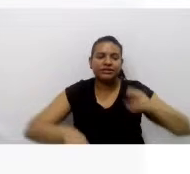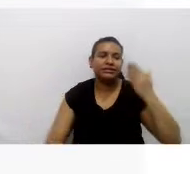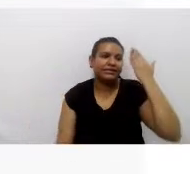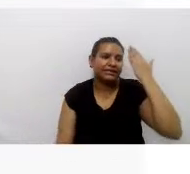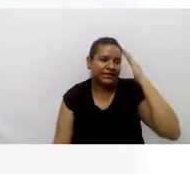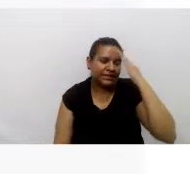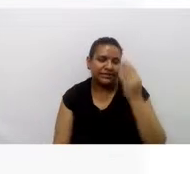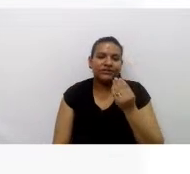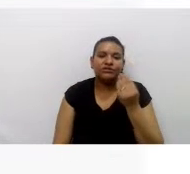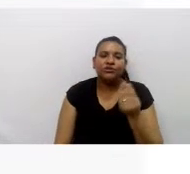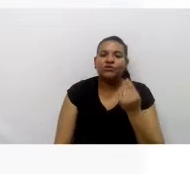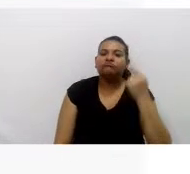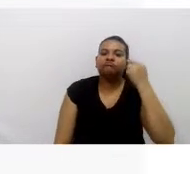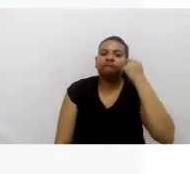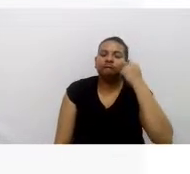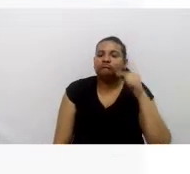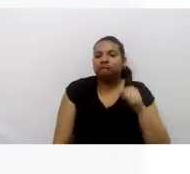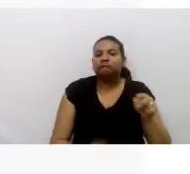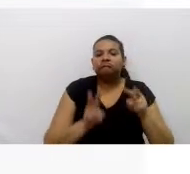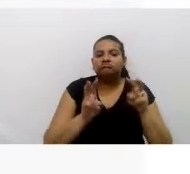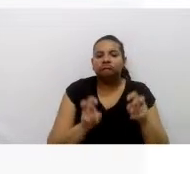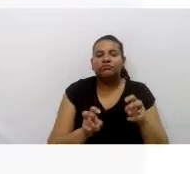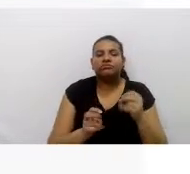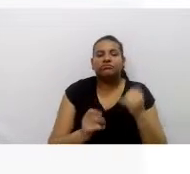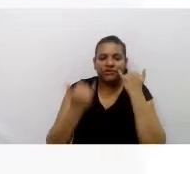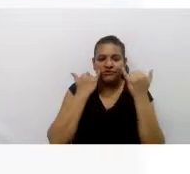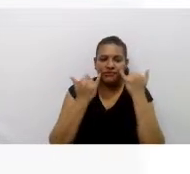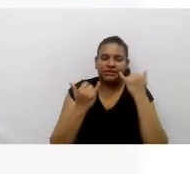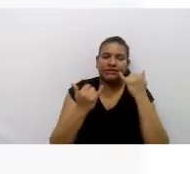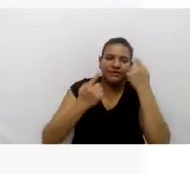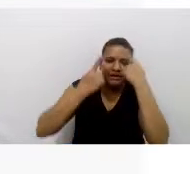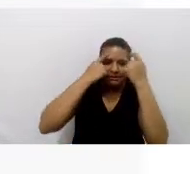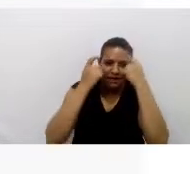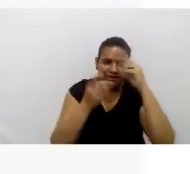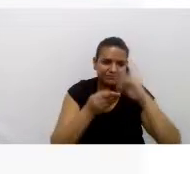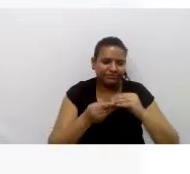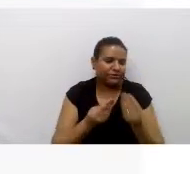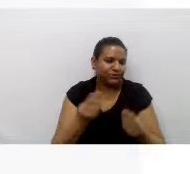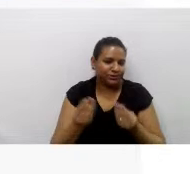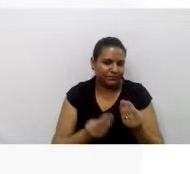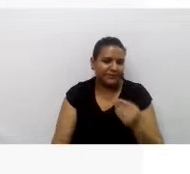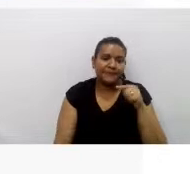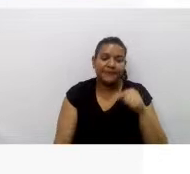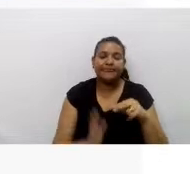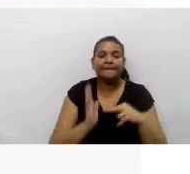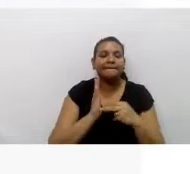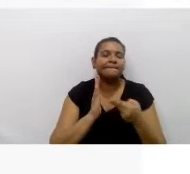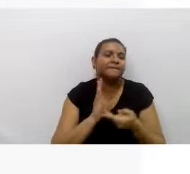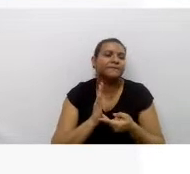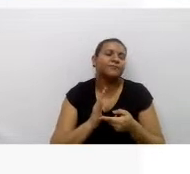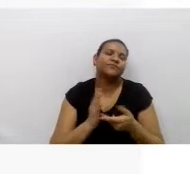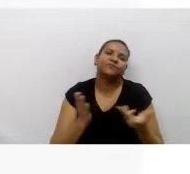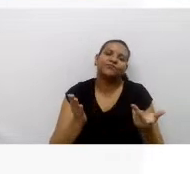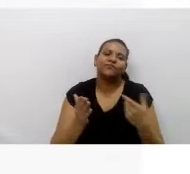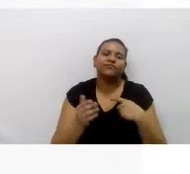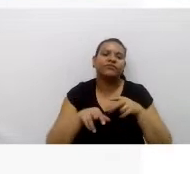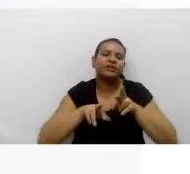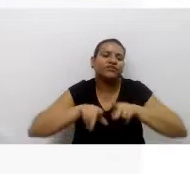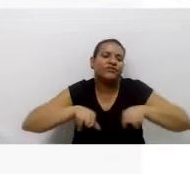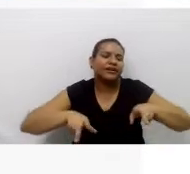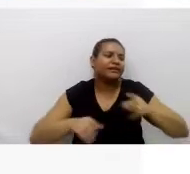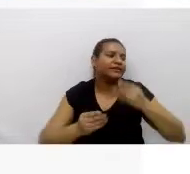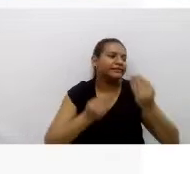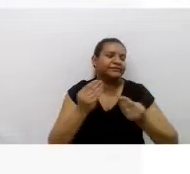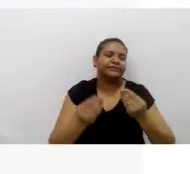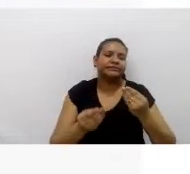skills? This principle is about considering different learning paces and preferences and adapting